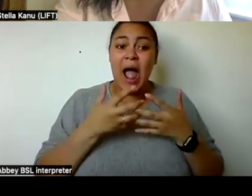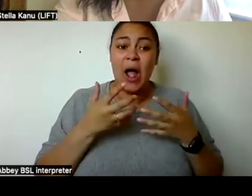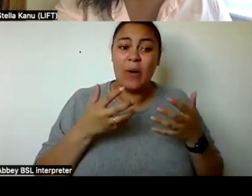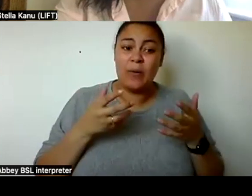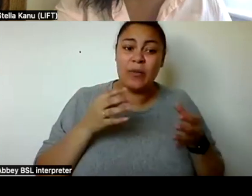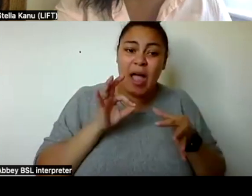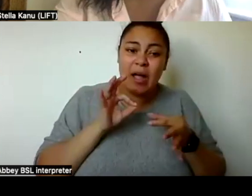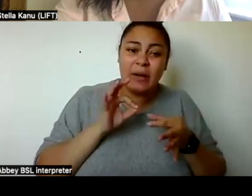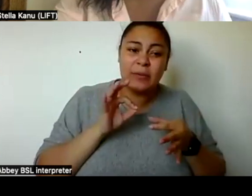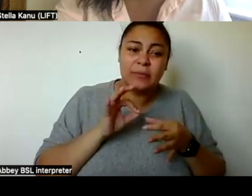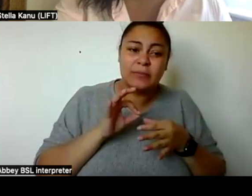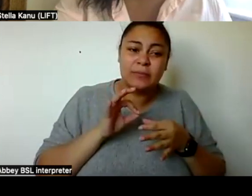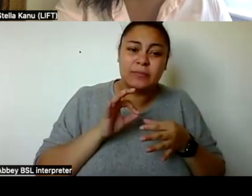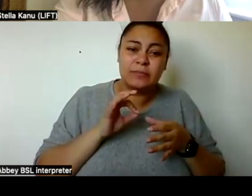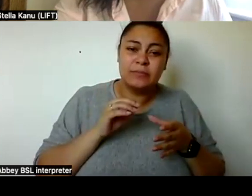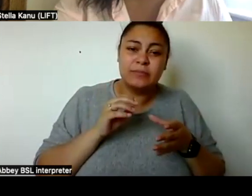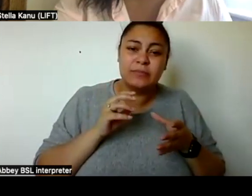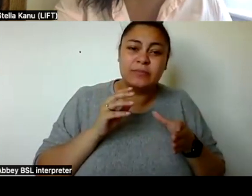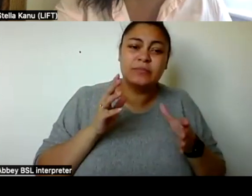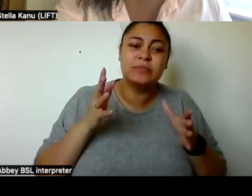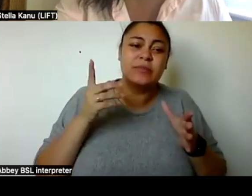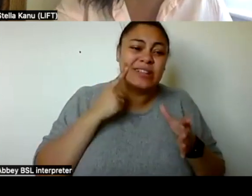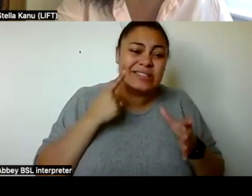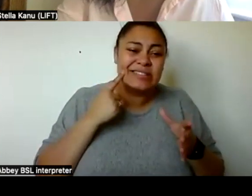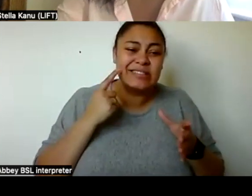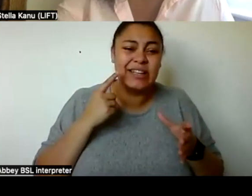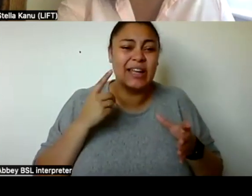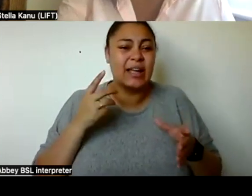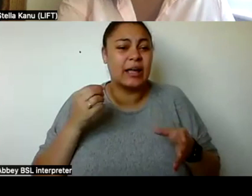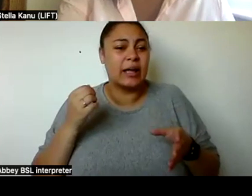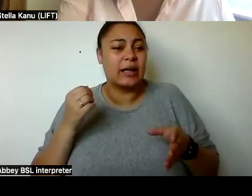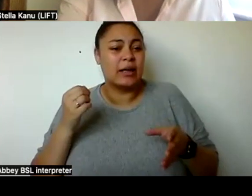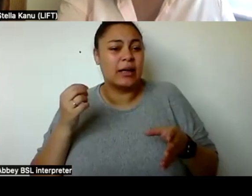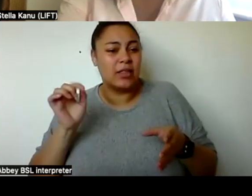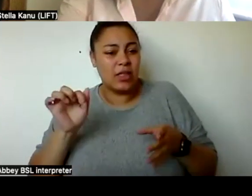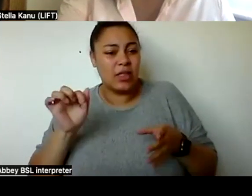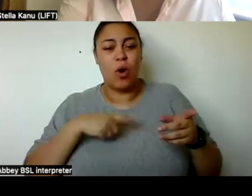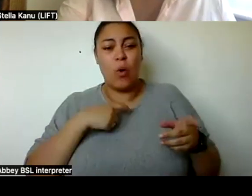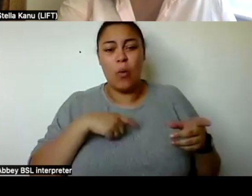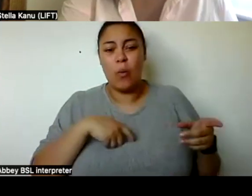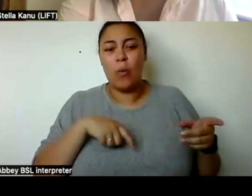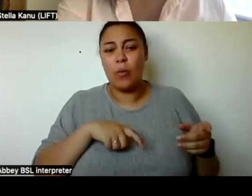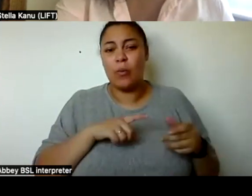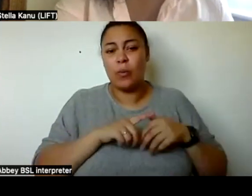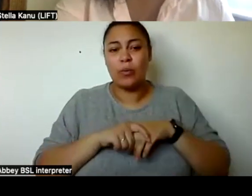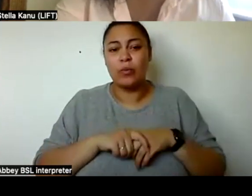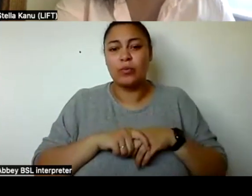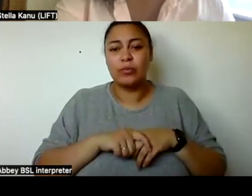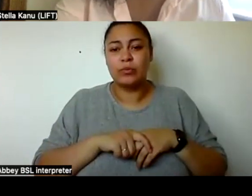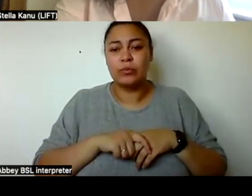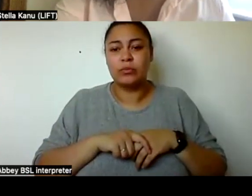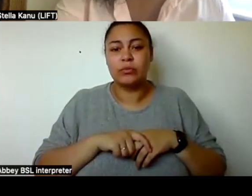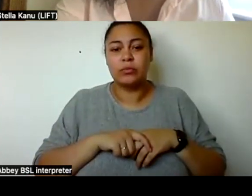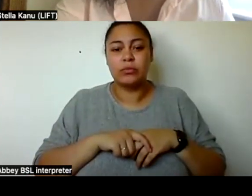your supportive and advocacy role, navigating the UK system around visas and immigration. And then perhaps, Richard, you could share some of